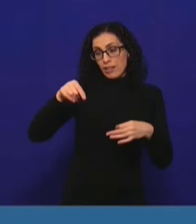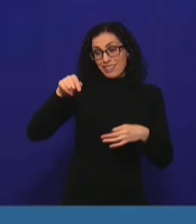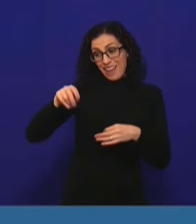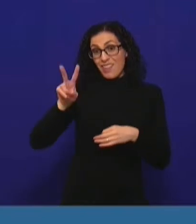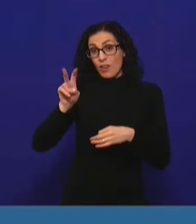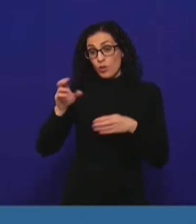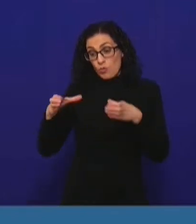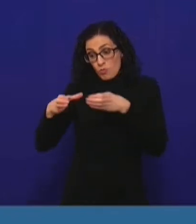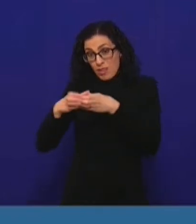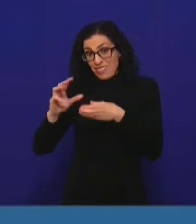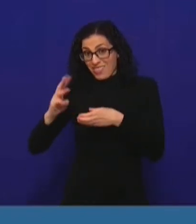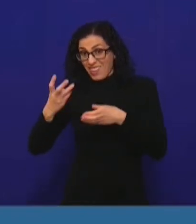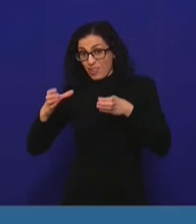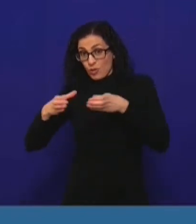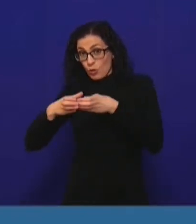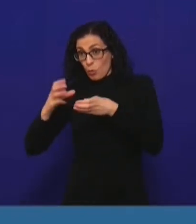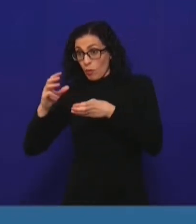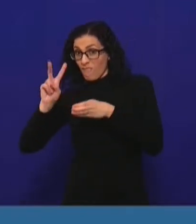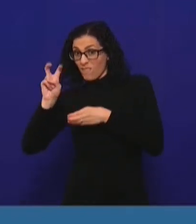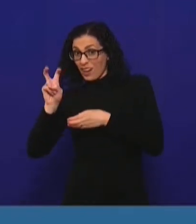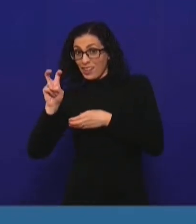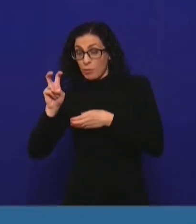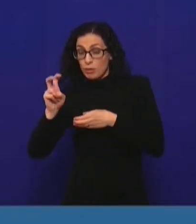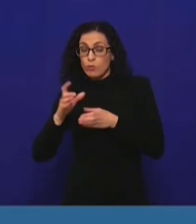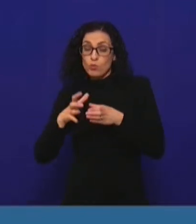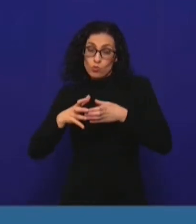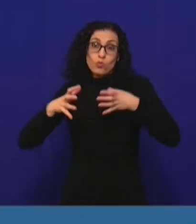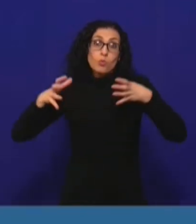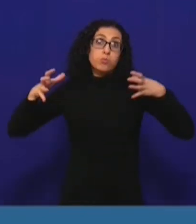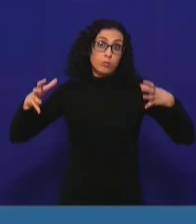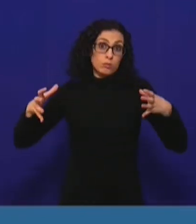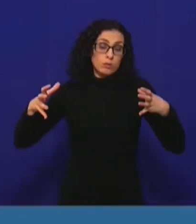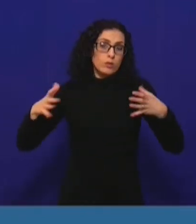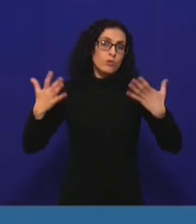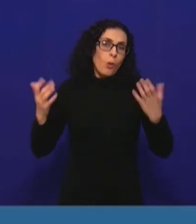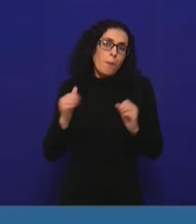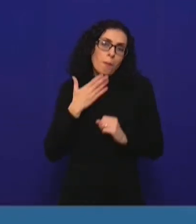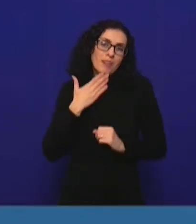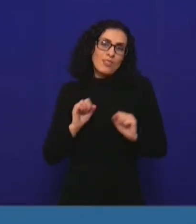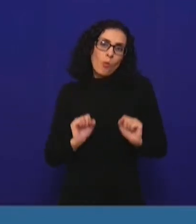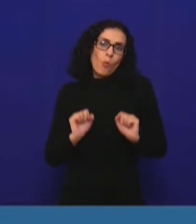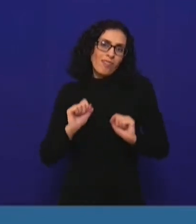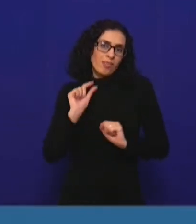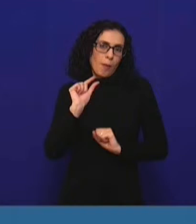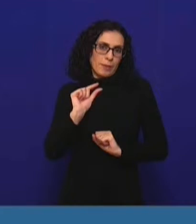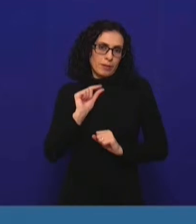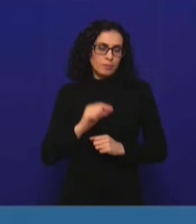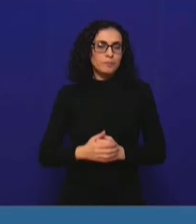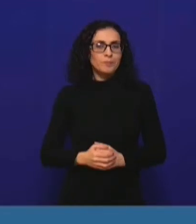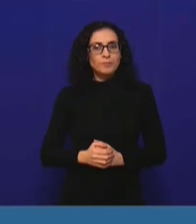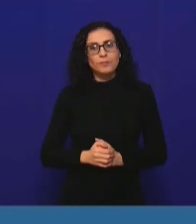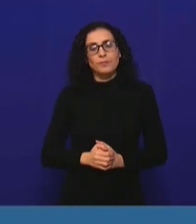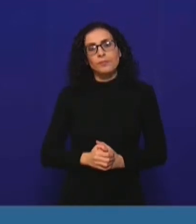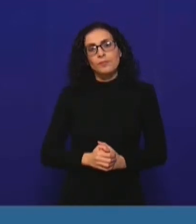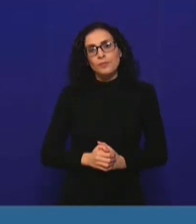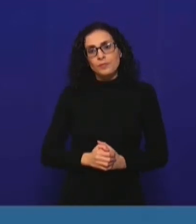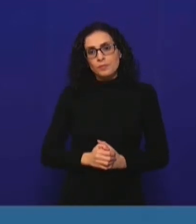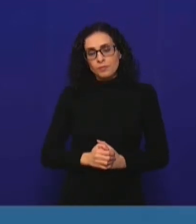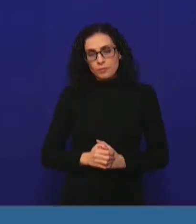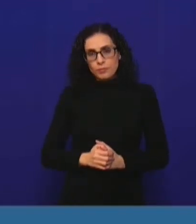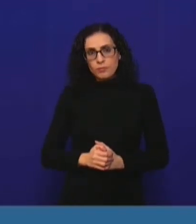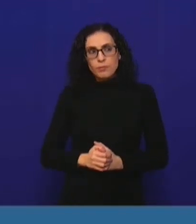group, so we'll be sending for you in the coming weeks. The groups which are eligible for this vaccination within this